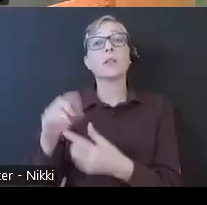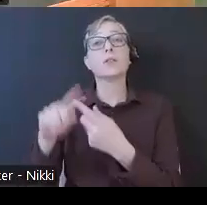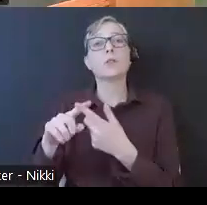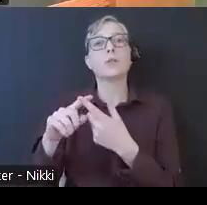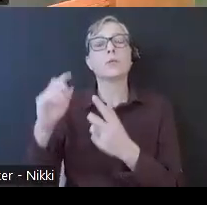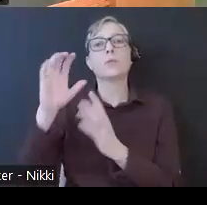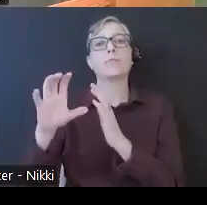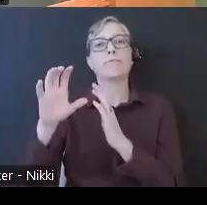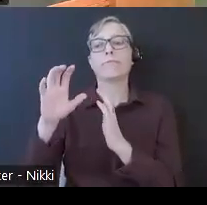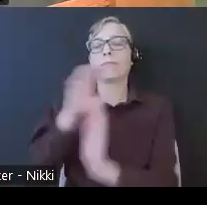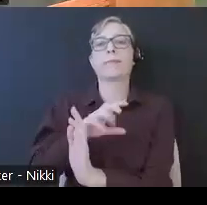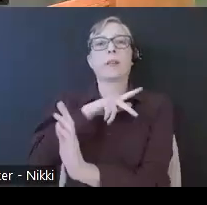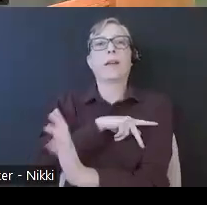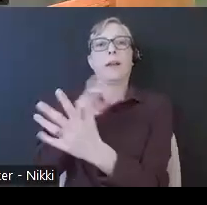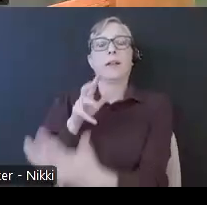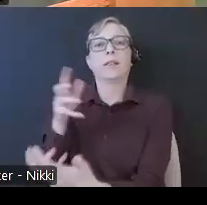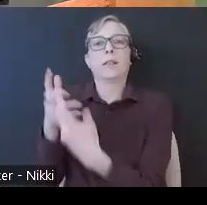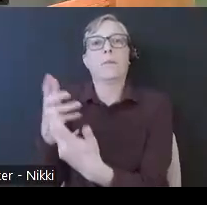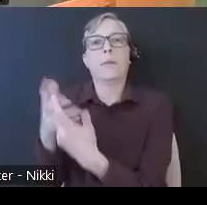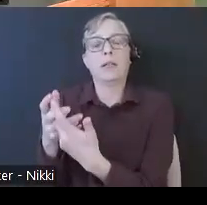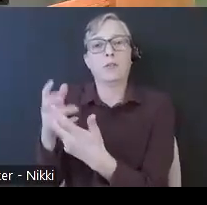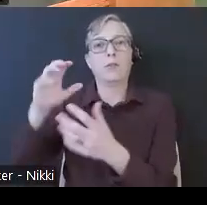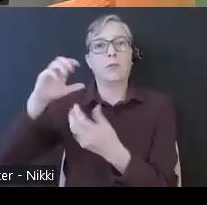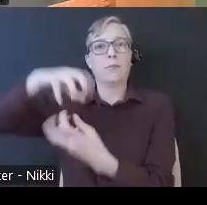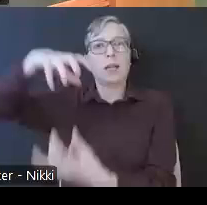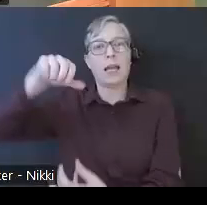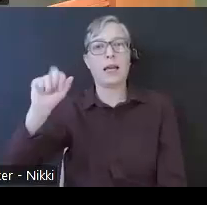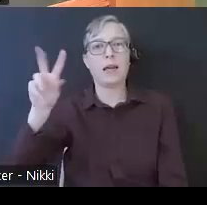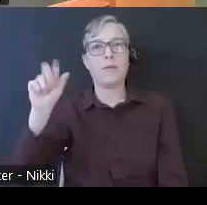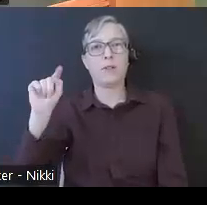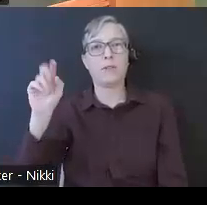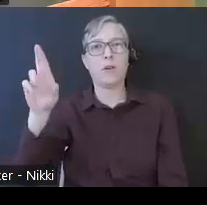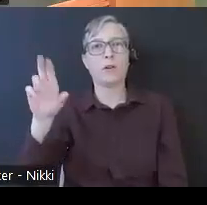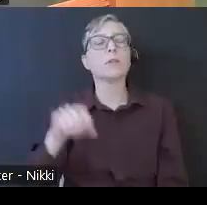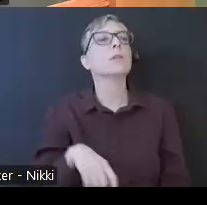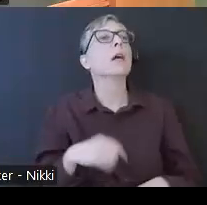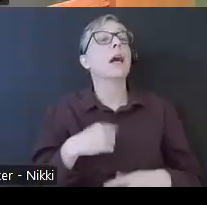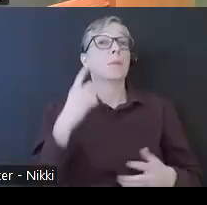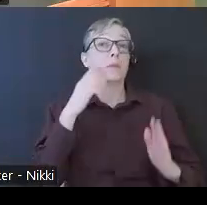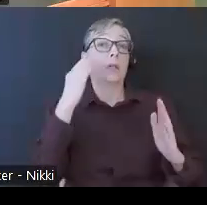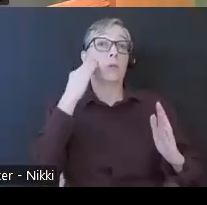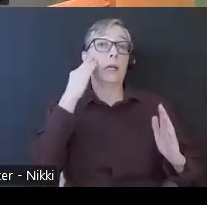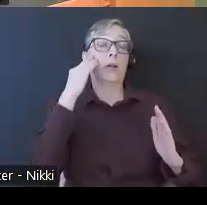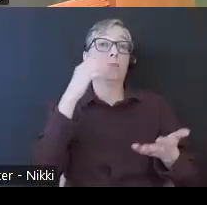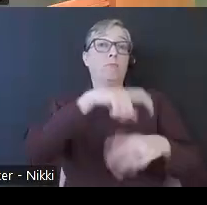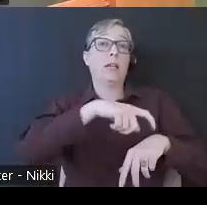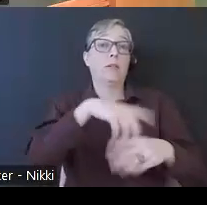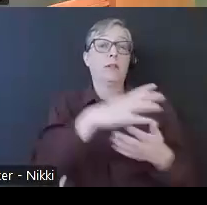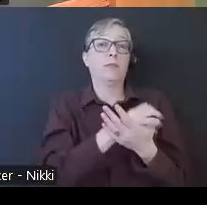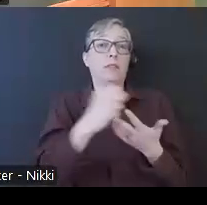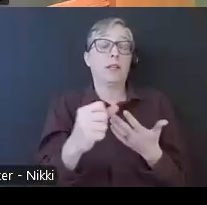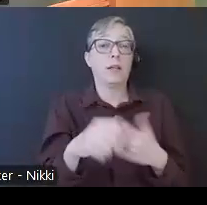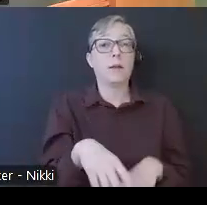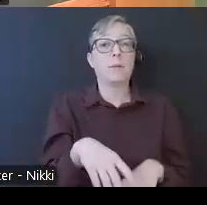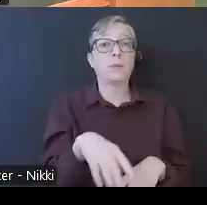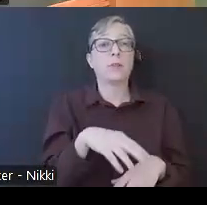enhances engagement. Well, I'm cognizant that we are out of time, but on behalf of our department, including many dozens of folks who logged in to hear your